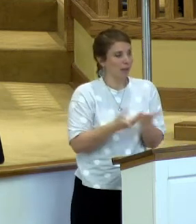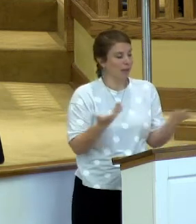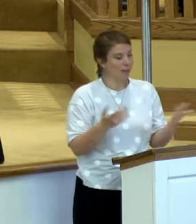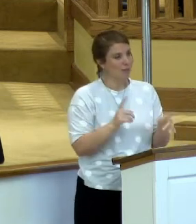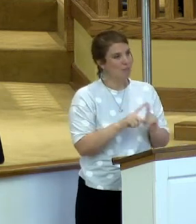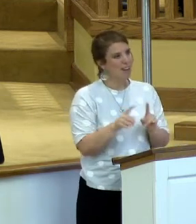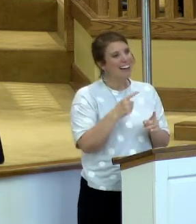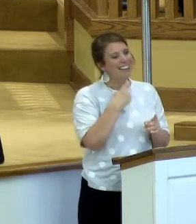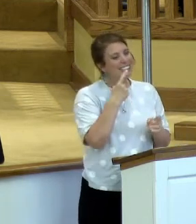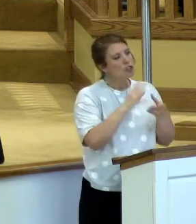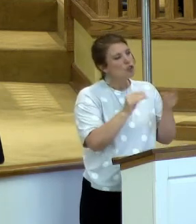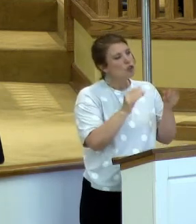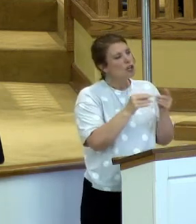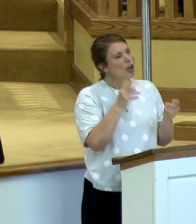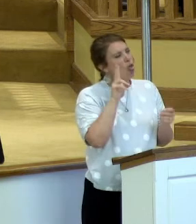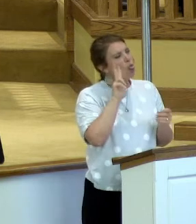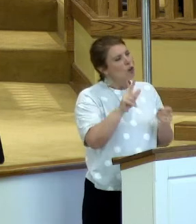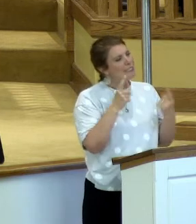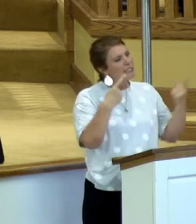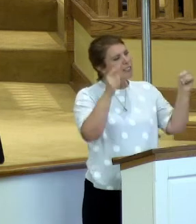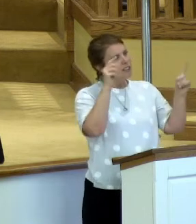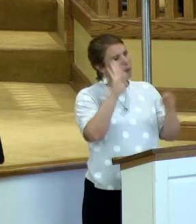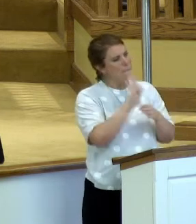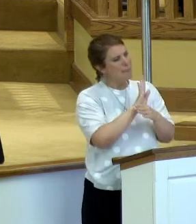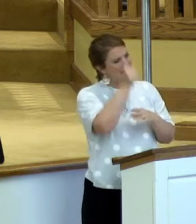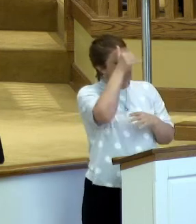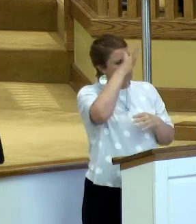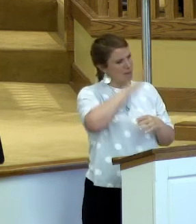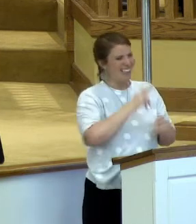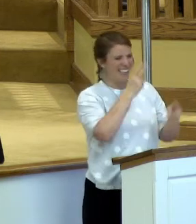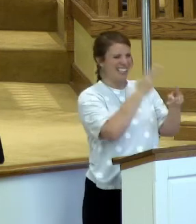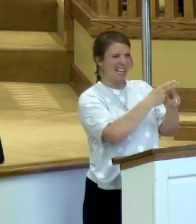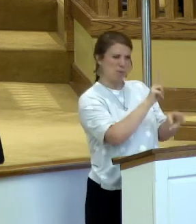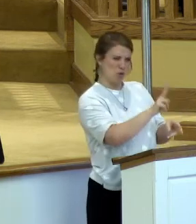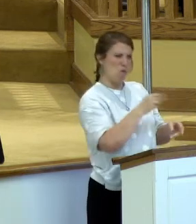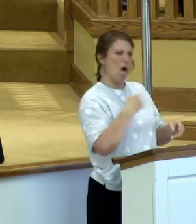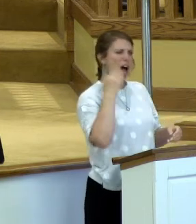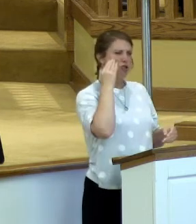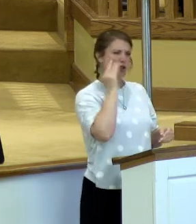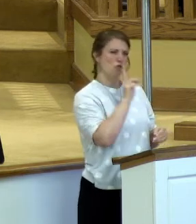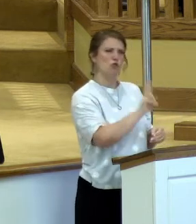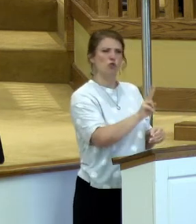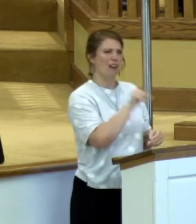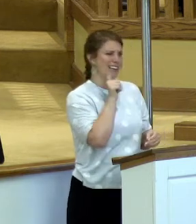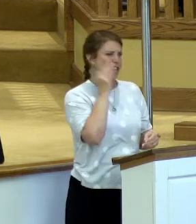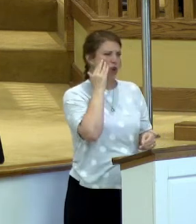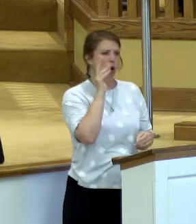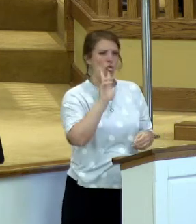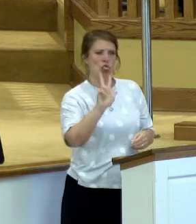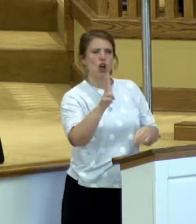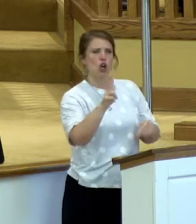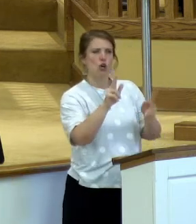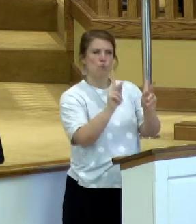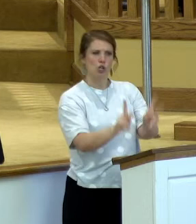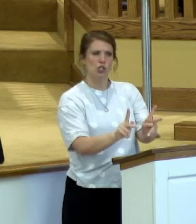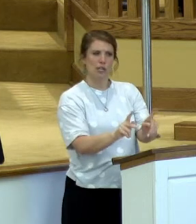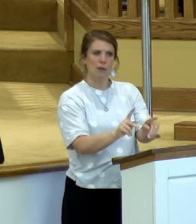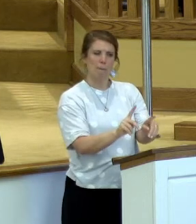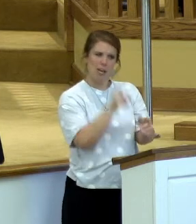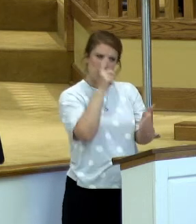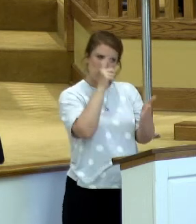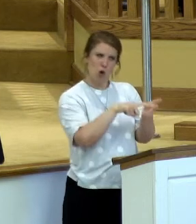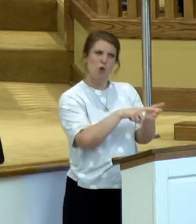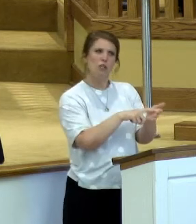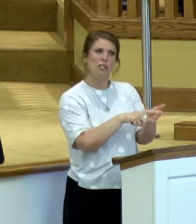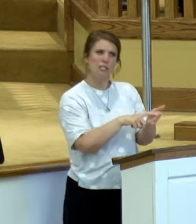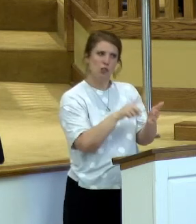me a story about how there was three very successful businessmen, and he named two of them. I knew two of the three. I did not know the third person. And I did not know this about these